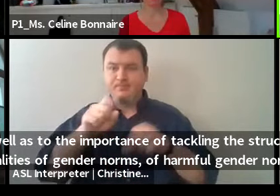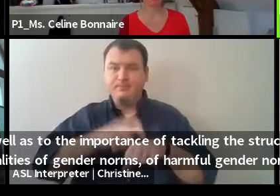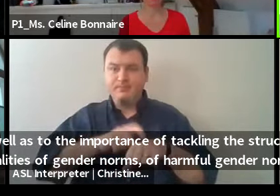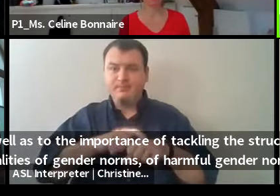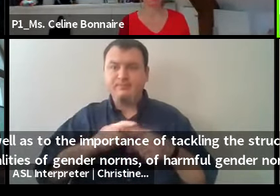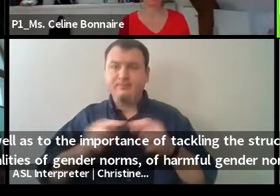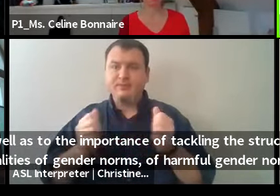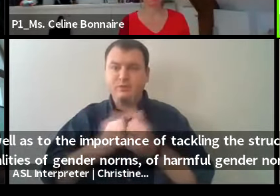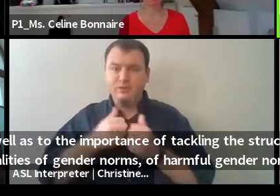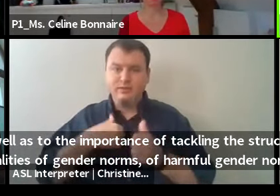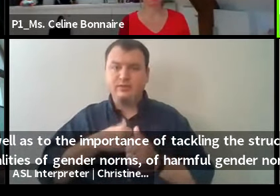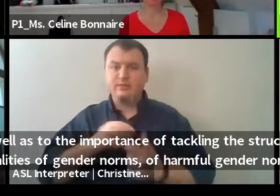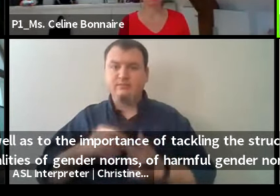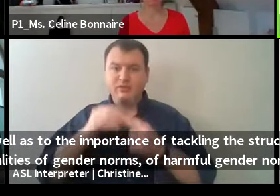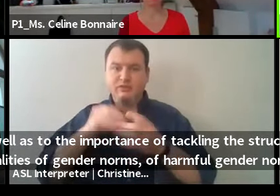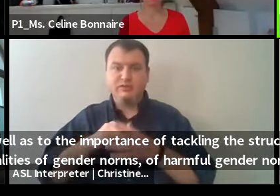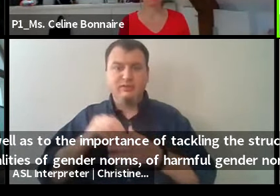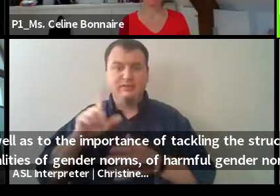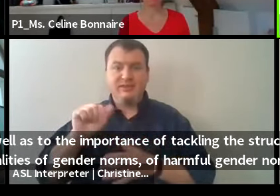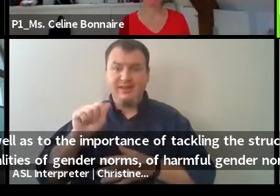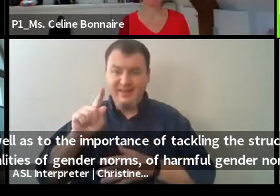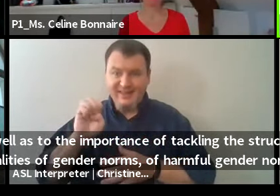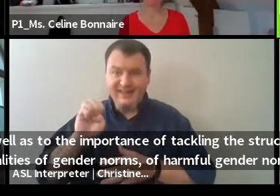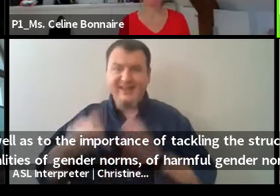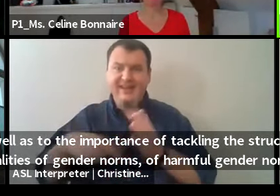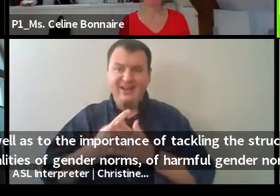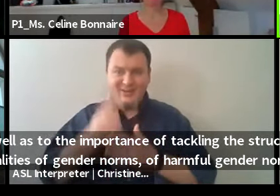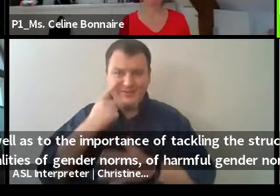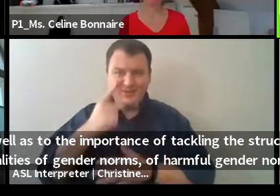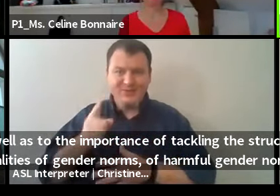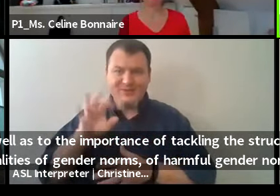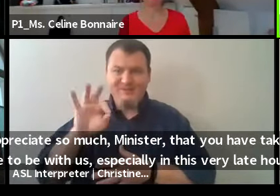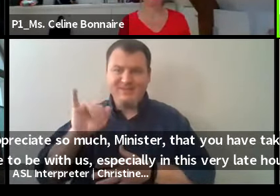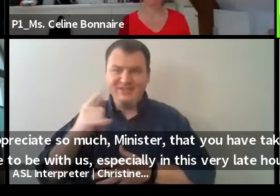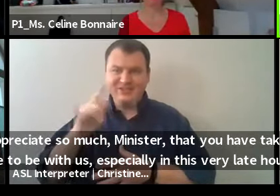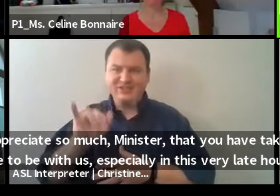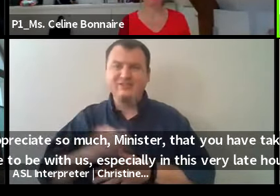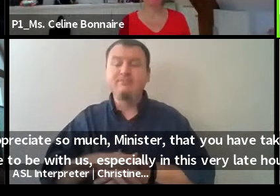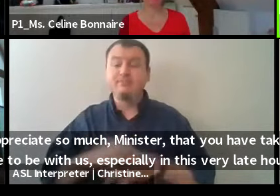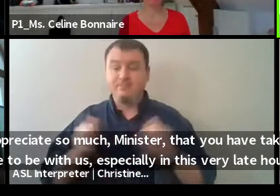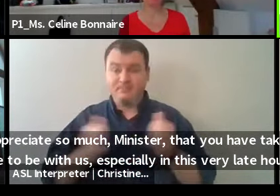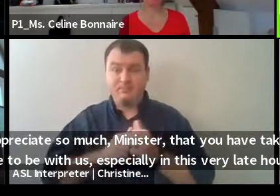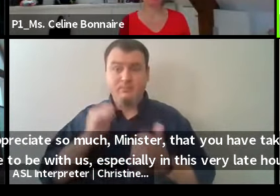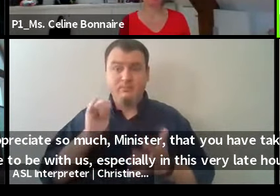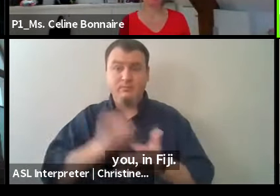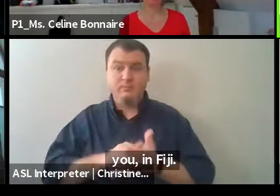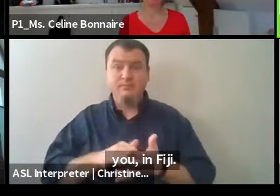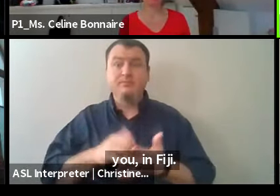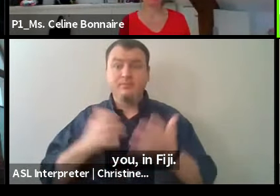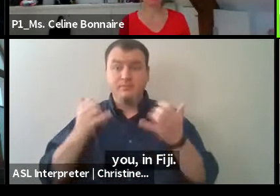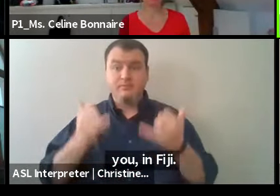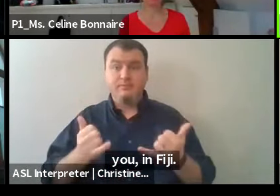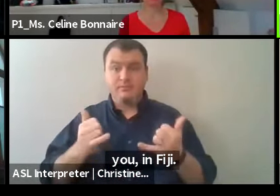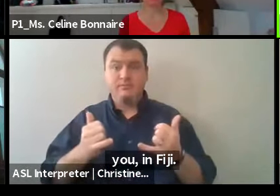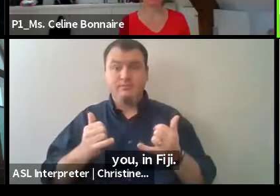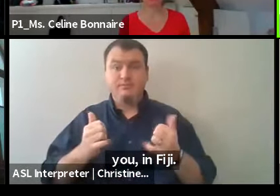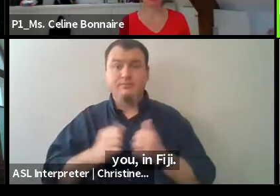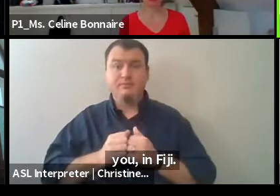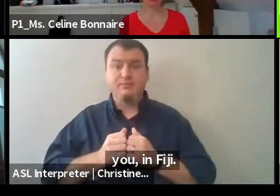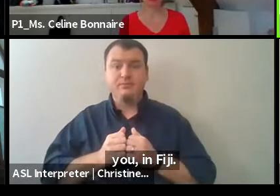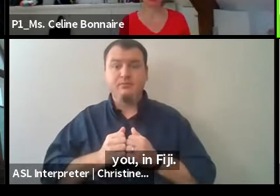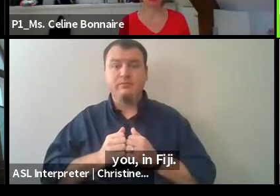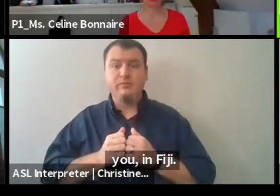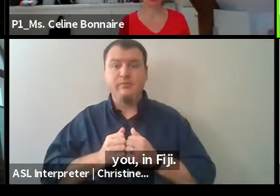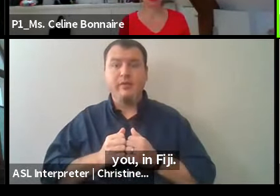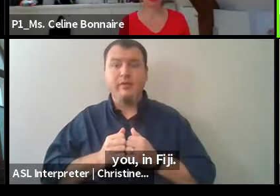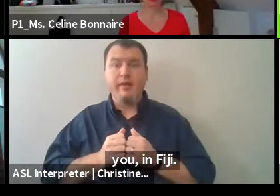us, especially in this very late hour for you in Fiji. And with that, I'd like to now turn to